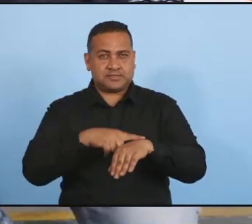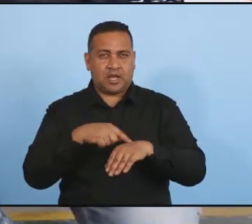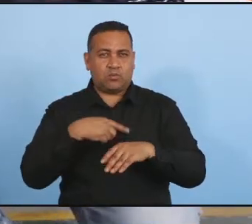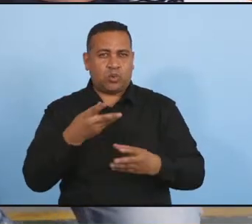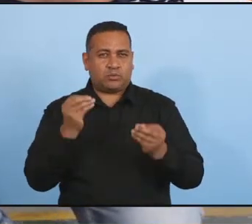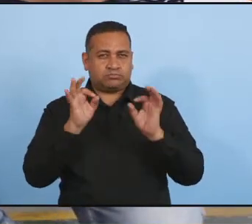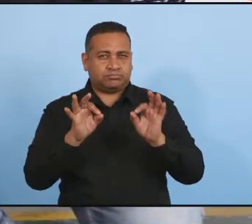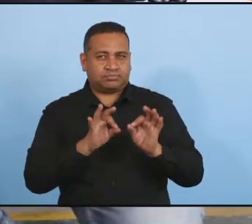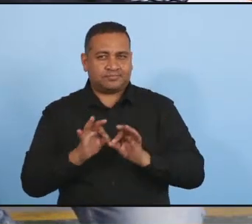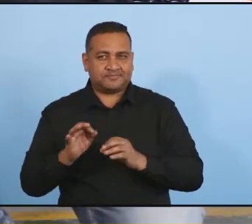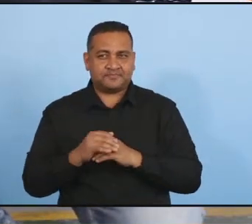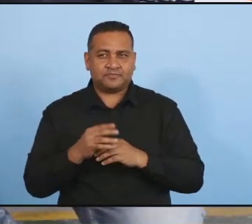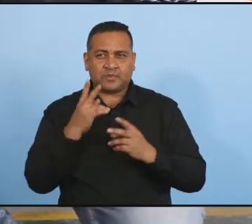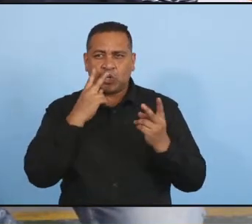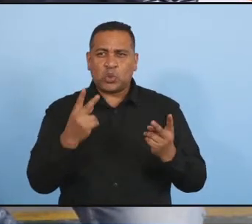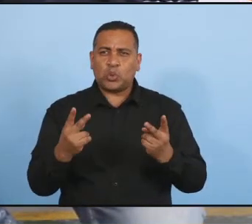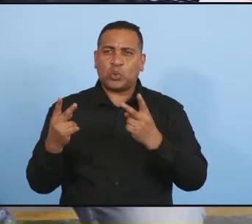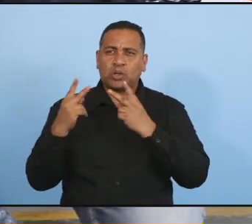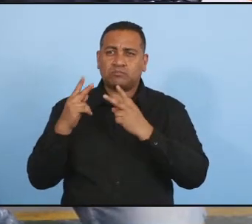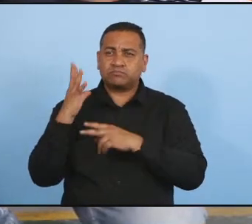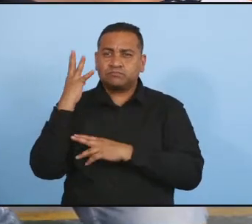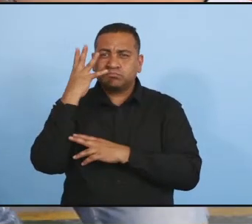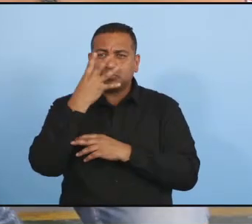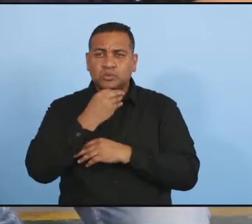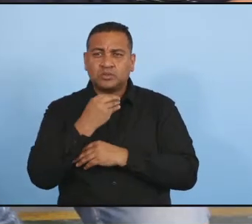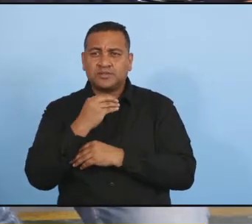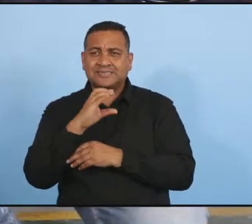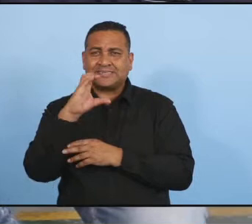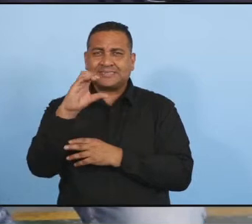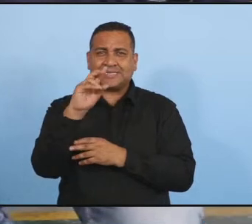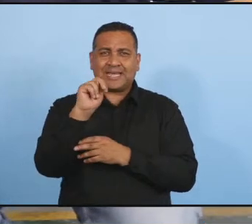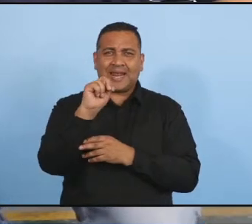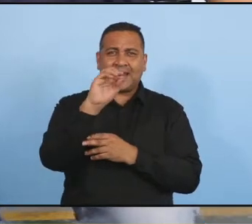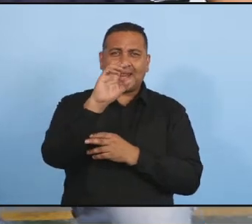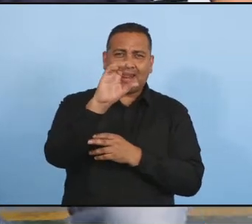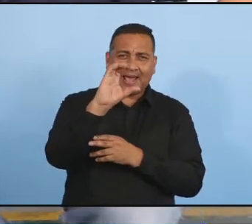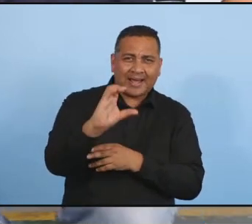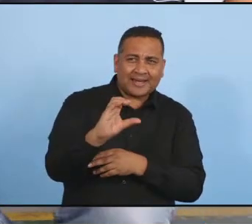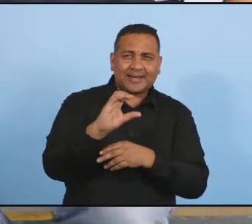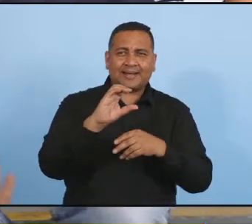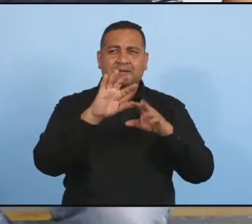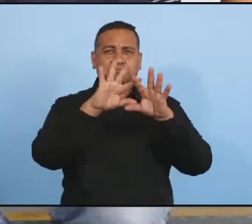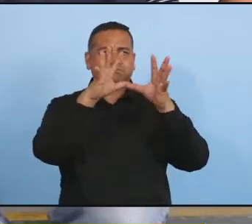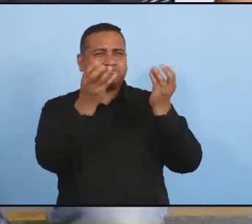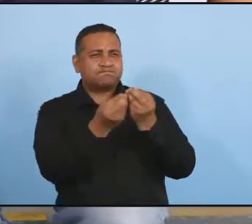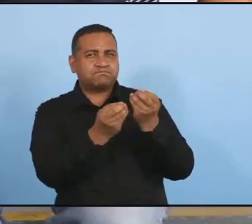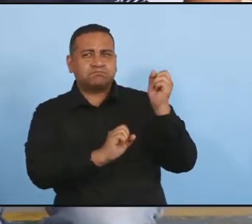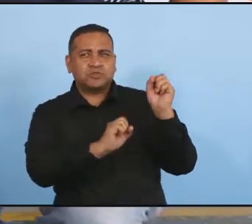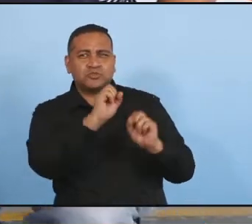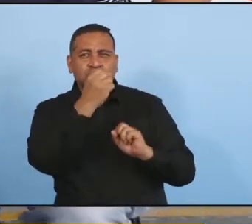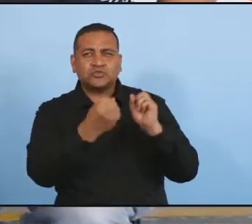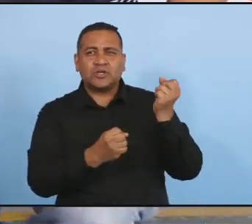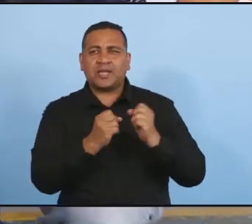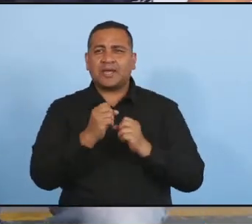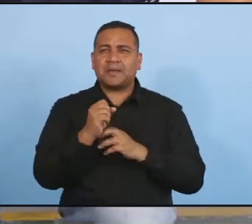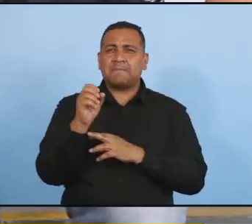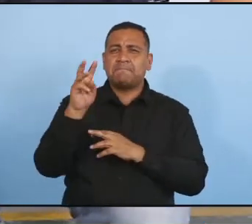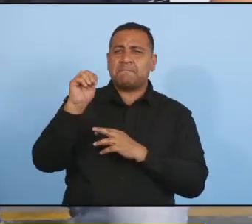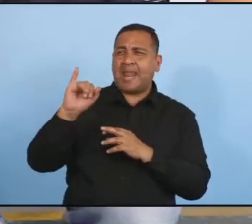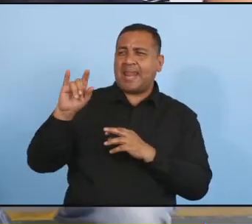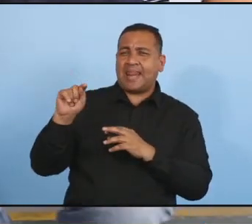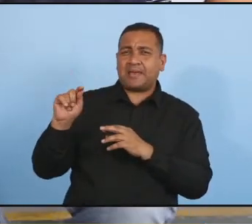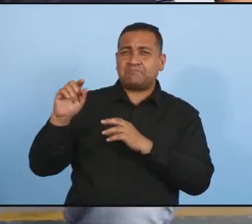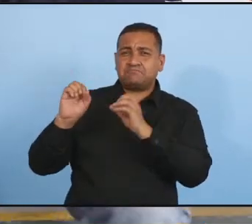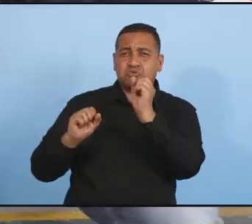looks fantastic. Look, there's the CNC bits. You can see that there behind us. It's a milling machine. Yes. No,